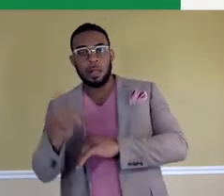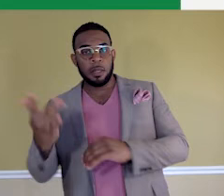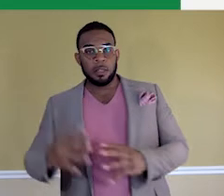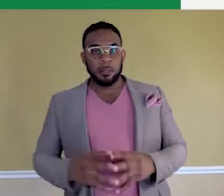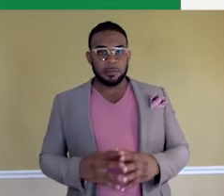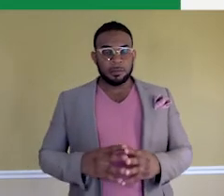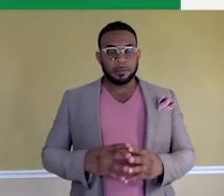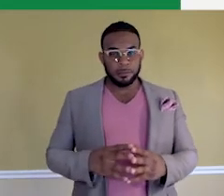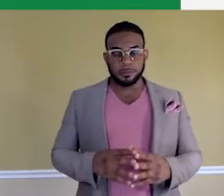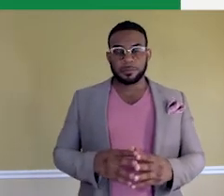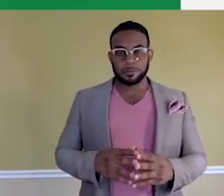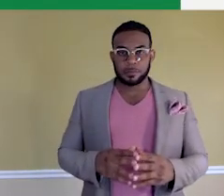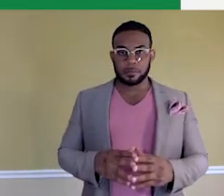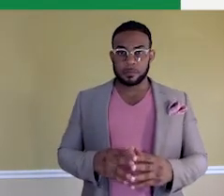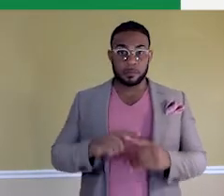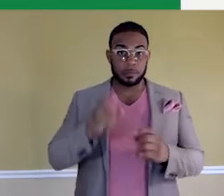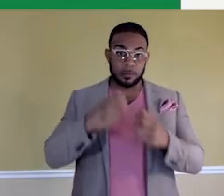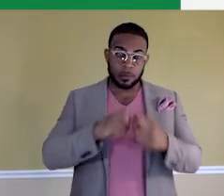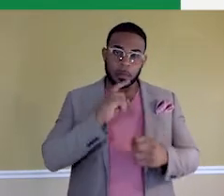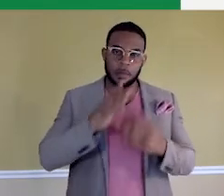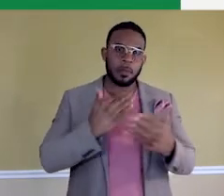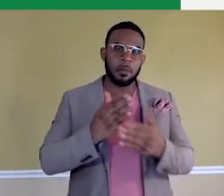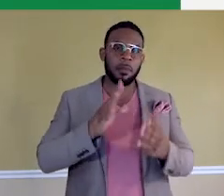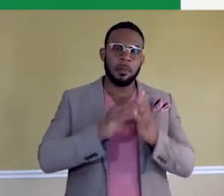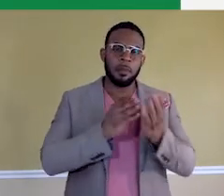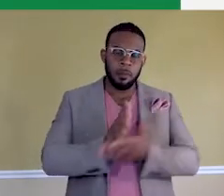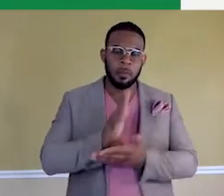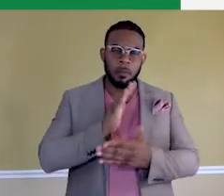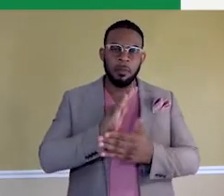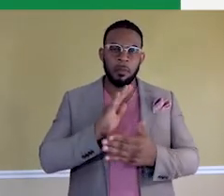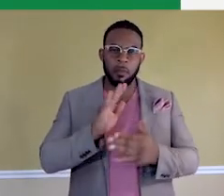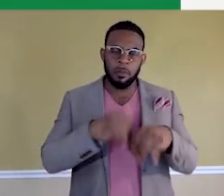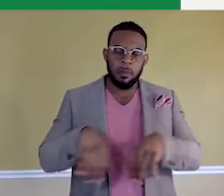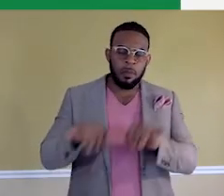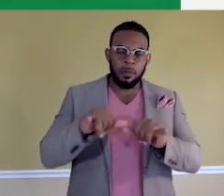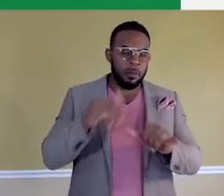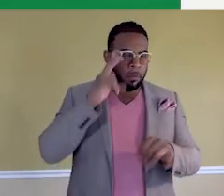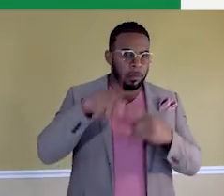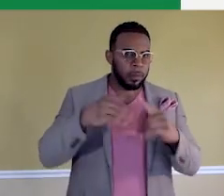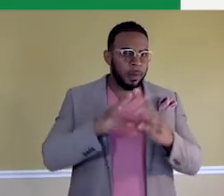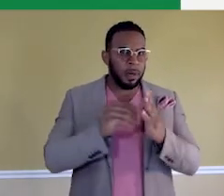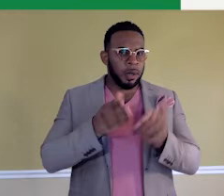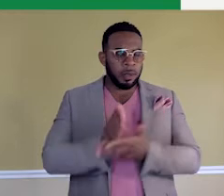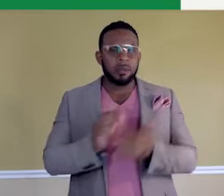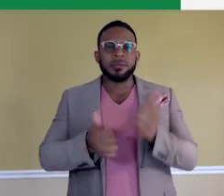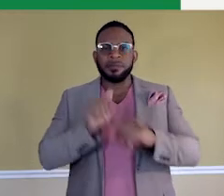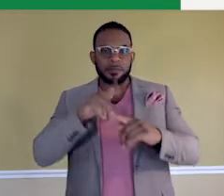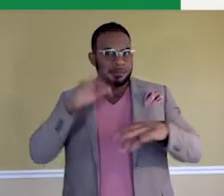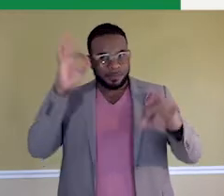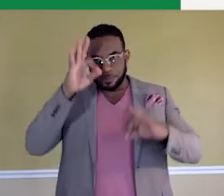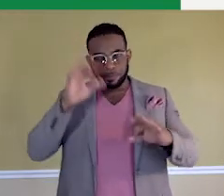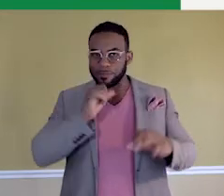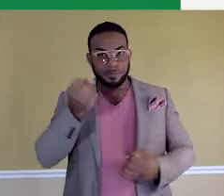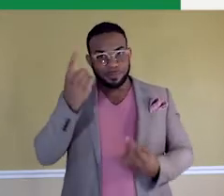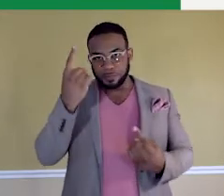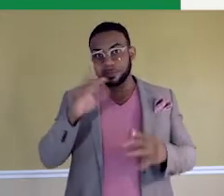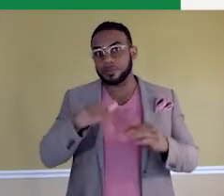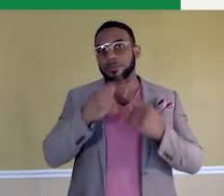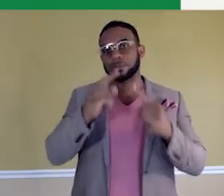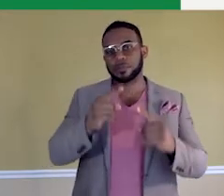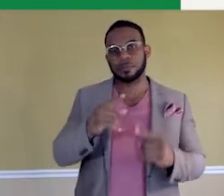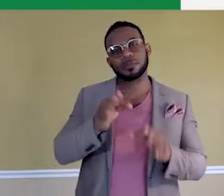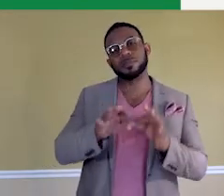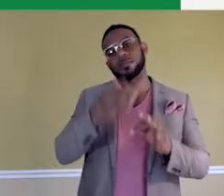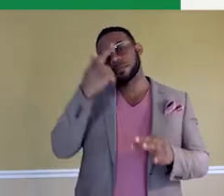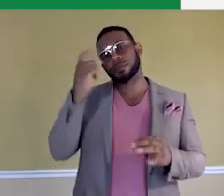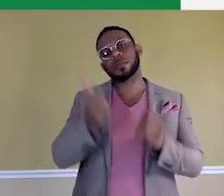it. But the problem is, even though copyright is pretty common, we hear a lot about copyright, most people don't understand how it works. This is